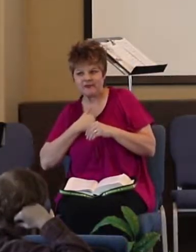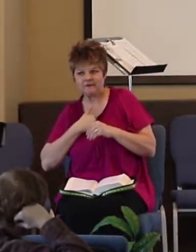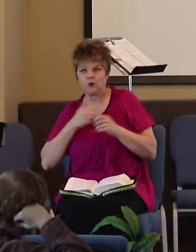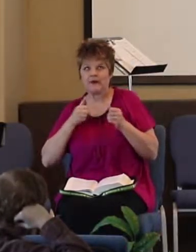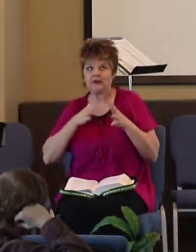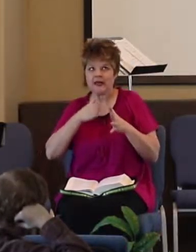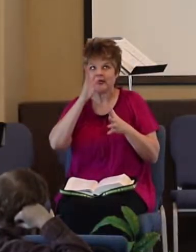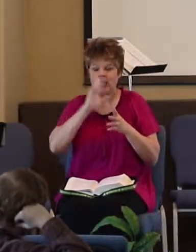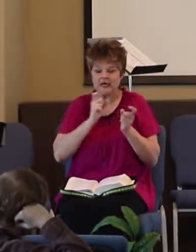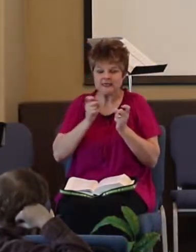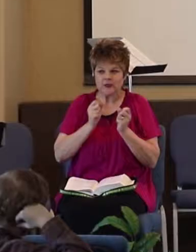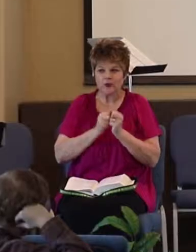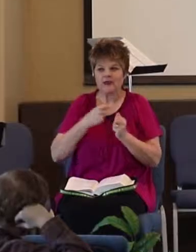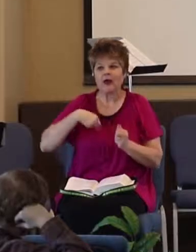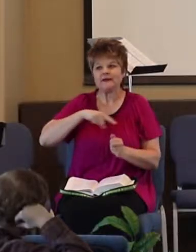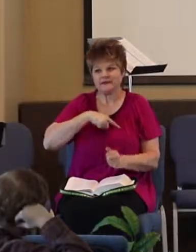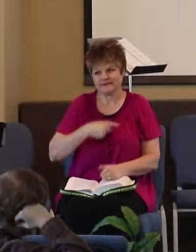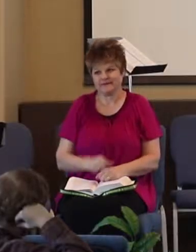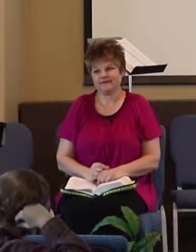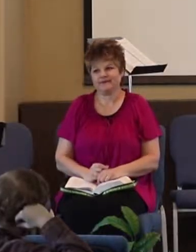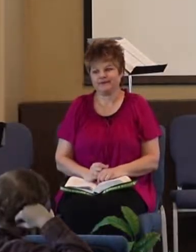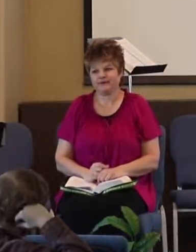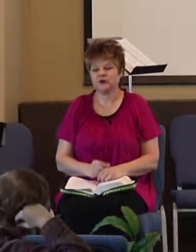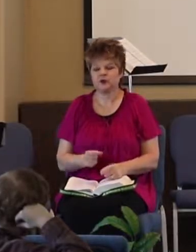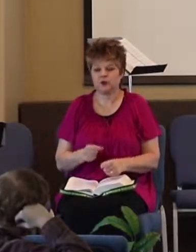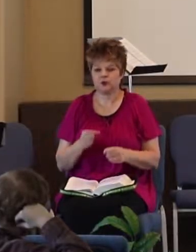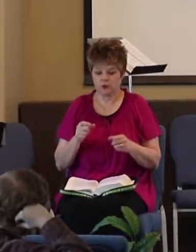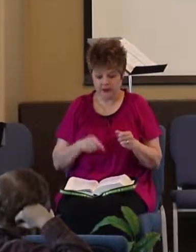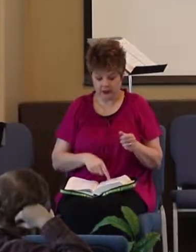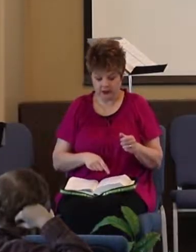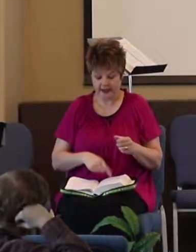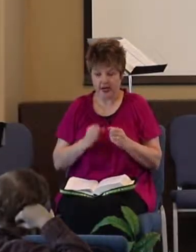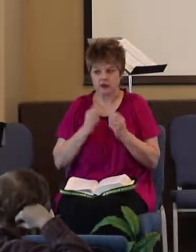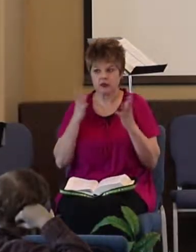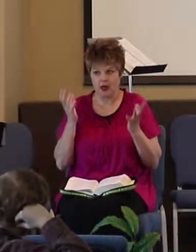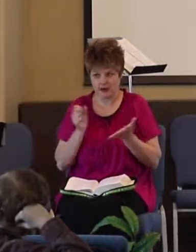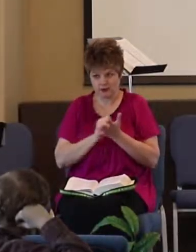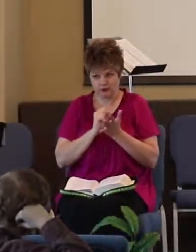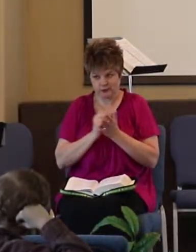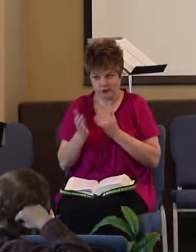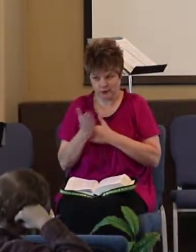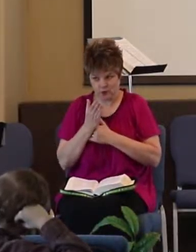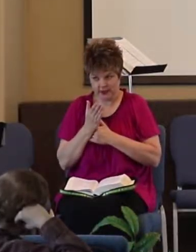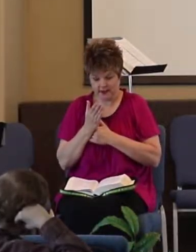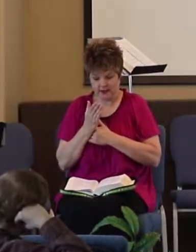let God deal with us. So we're going to look at a lot of scripture this morning.